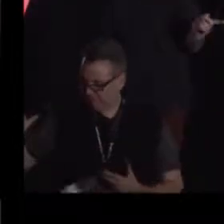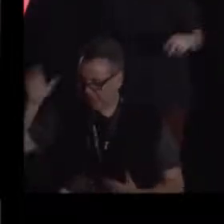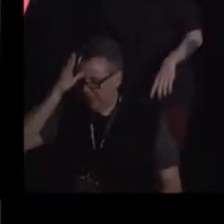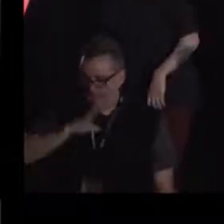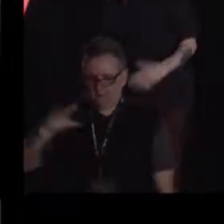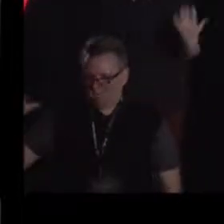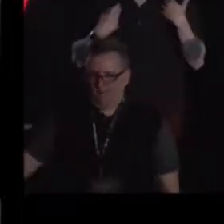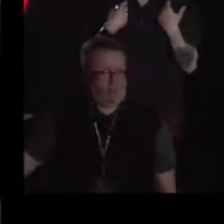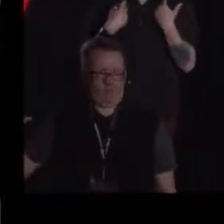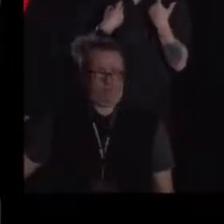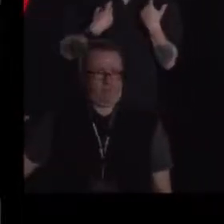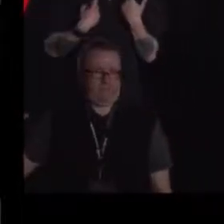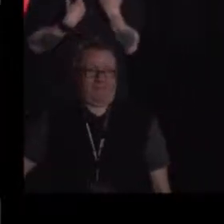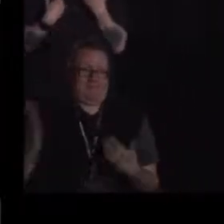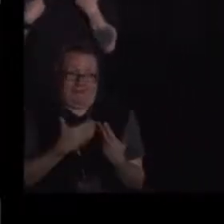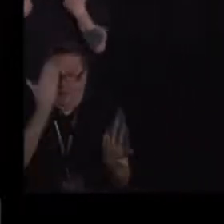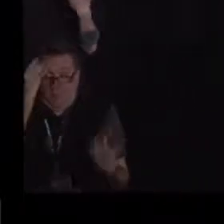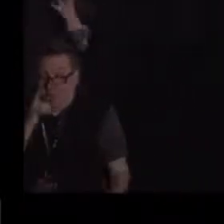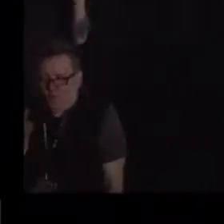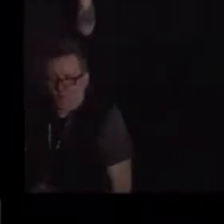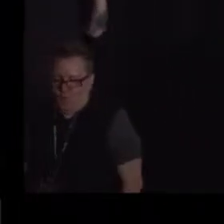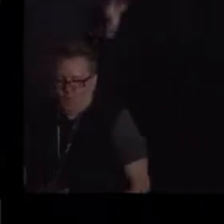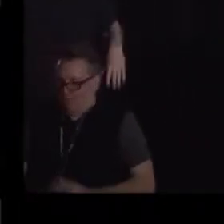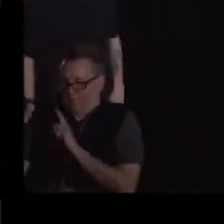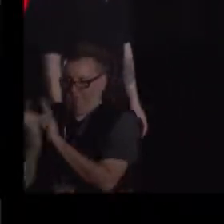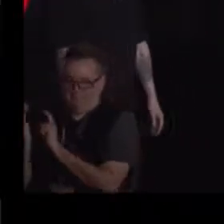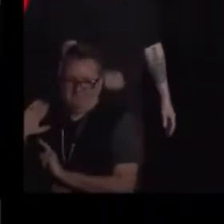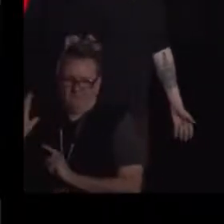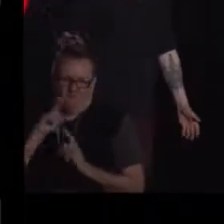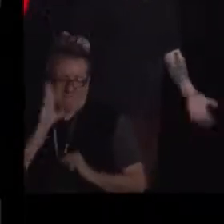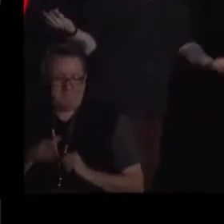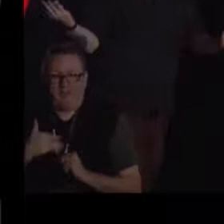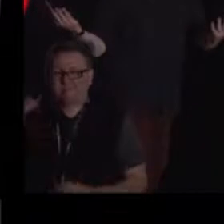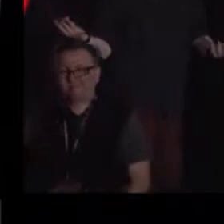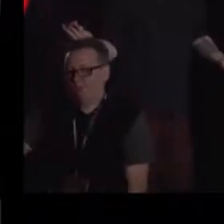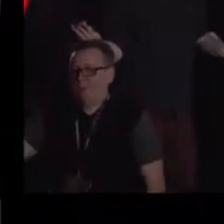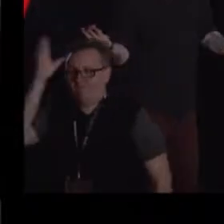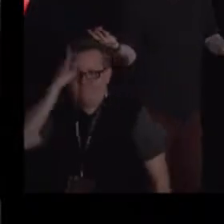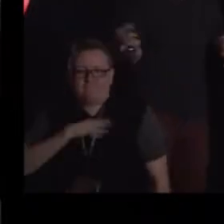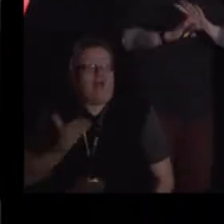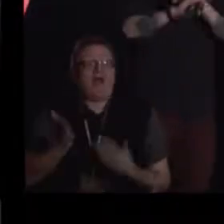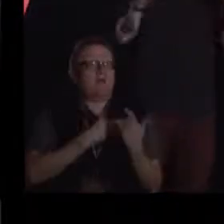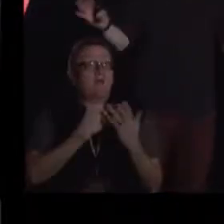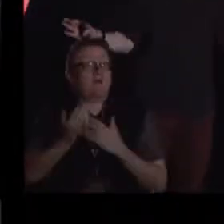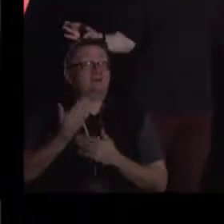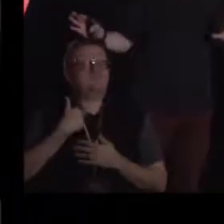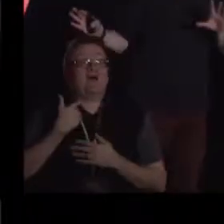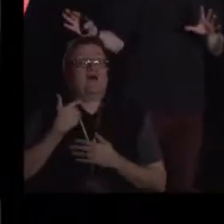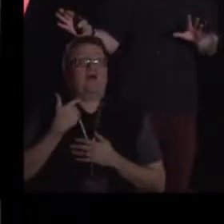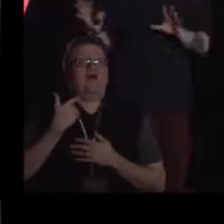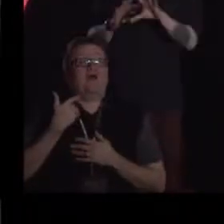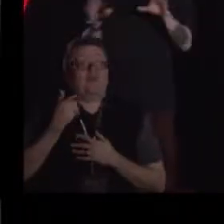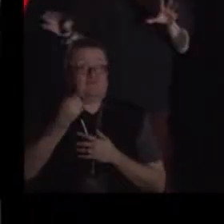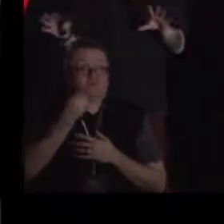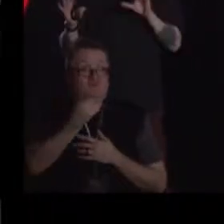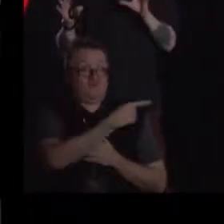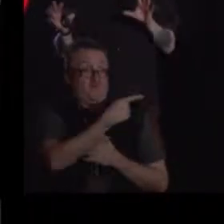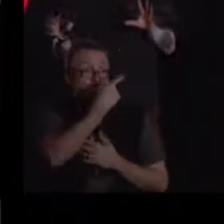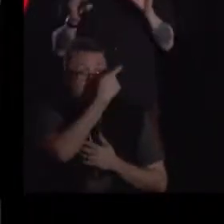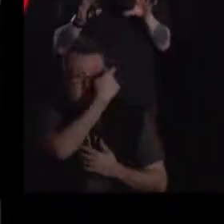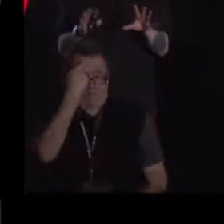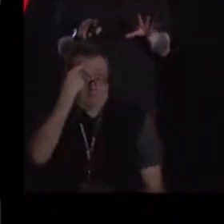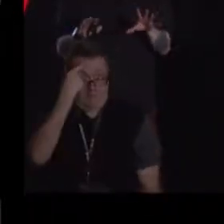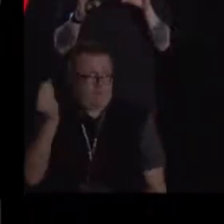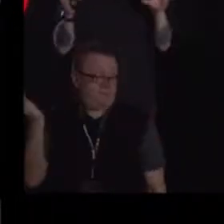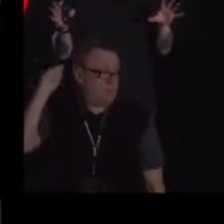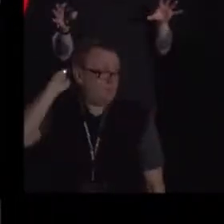isn't being filmed. But he doesn't know me, he doesn't know who I am. I'm not, it's fine. But he's really tiny, so that's a small fact. If you take anything away from today, I hope it